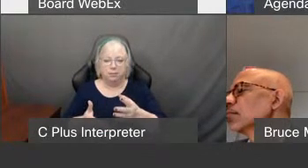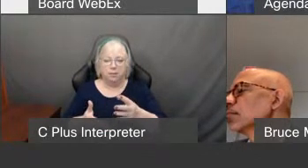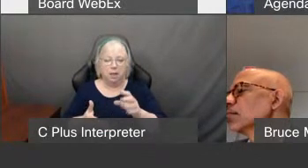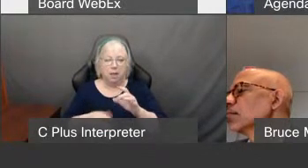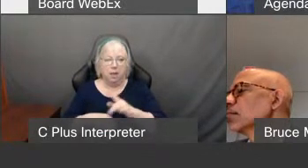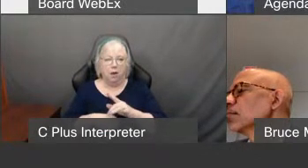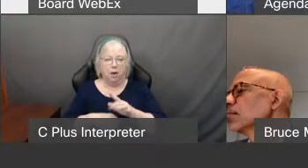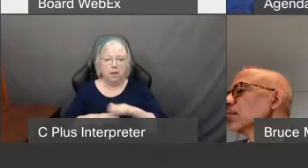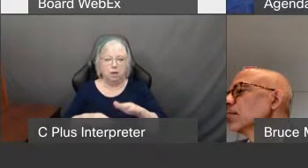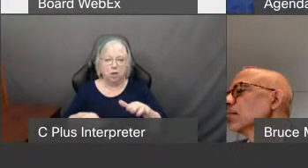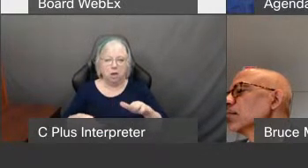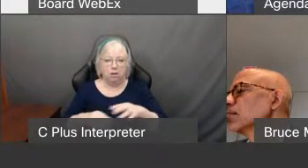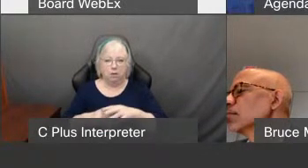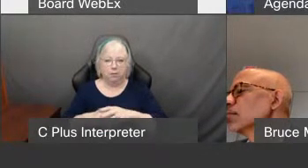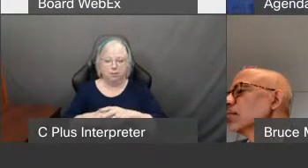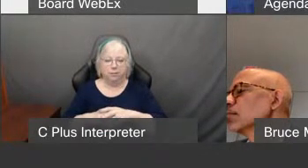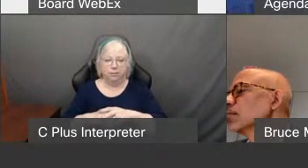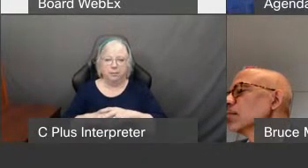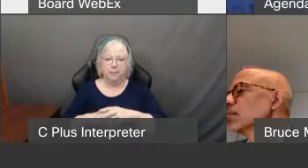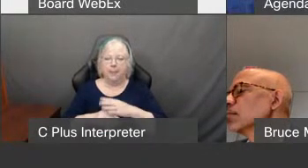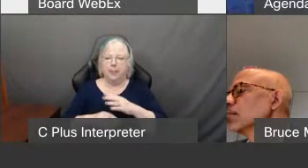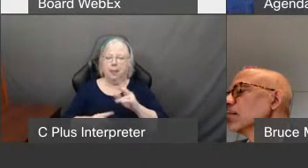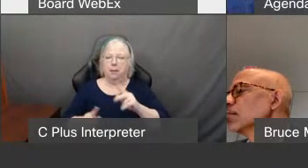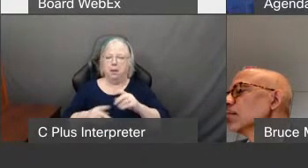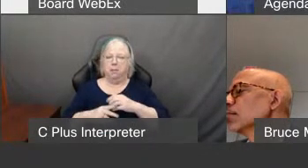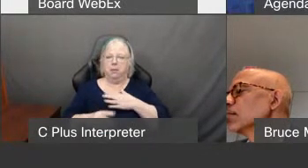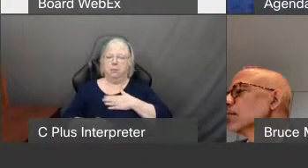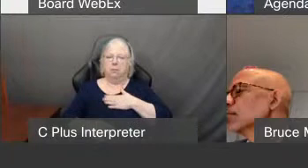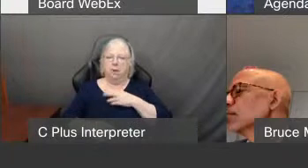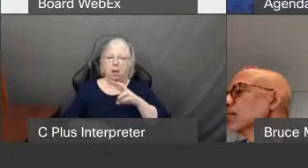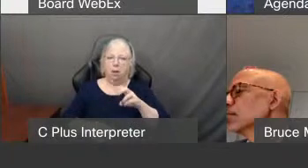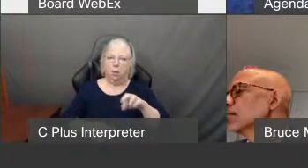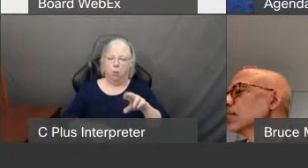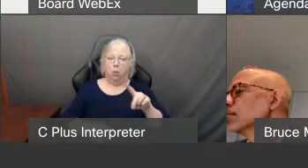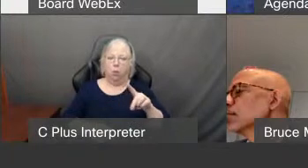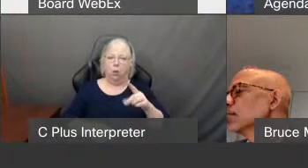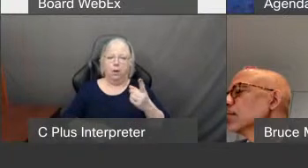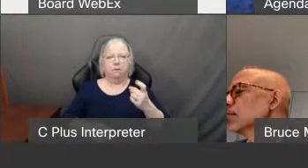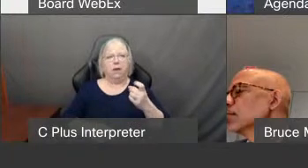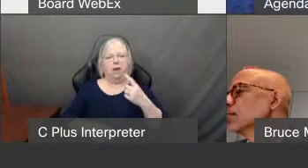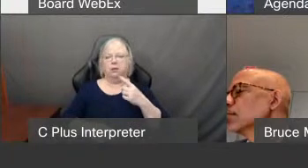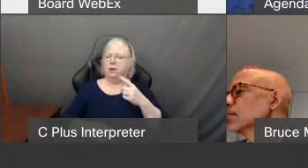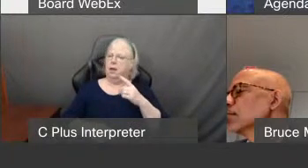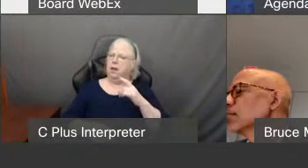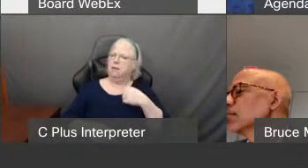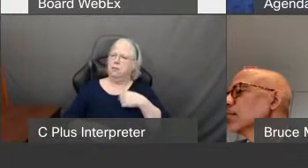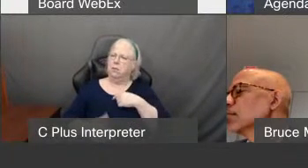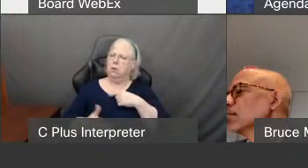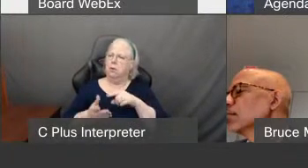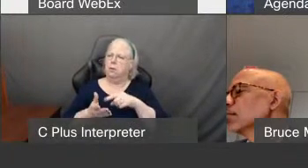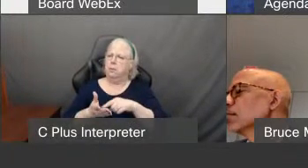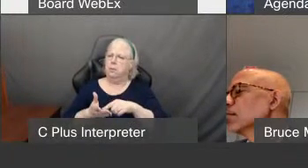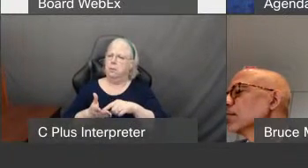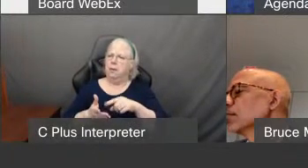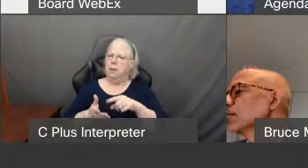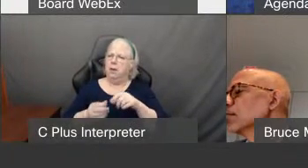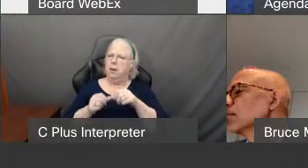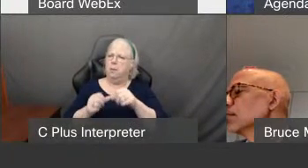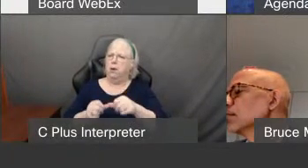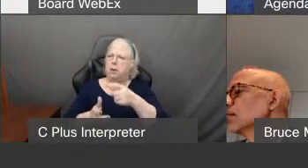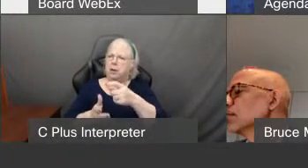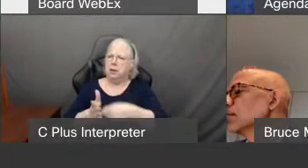early childhood. My constituents have asked the question, if we're paying a permanent